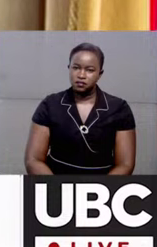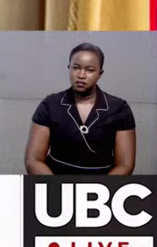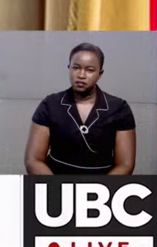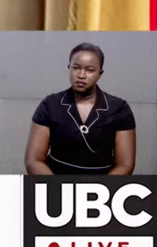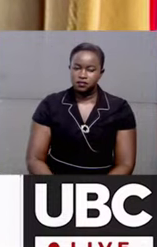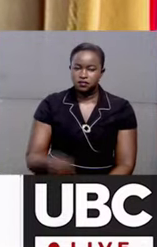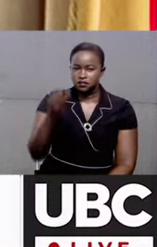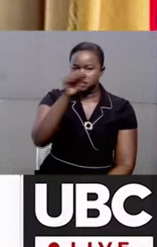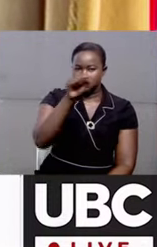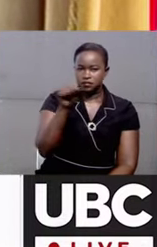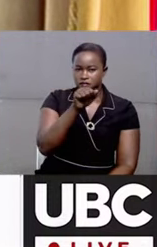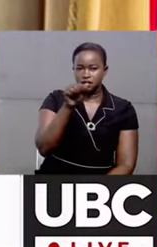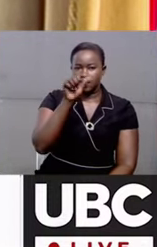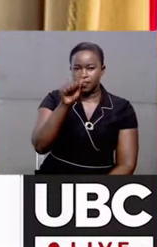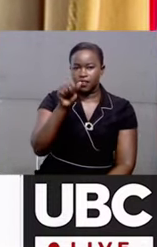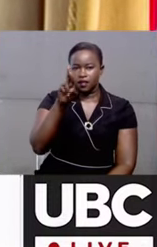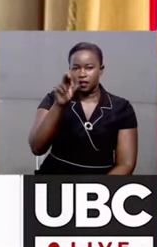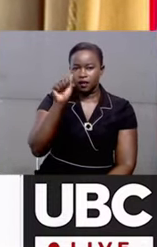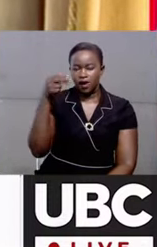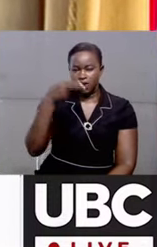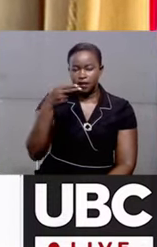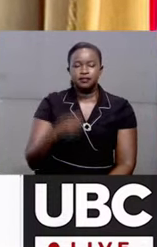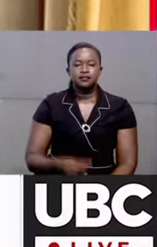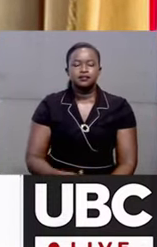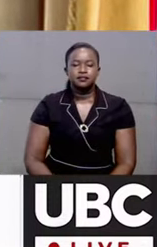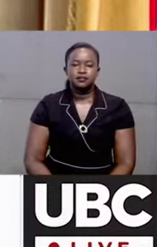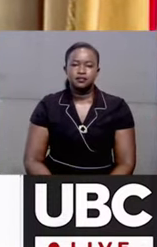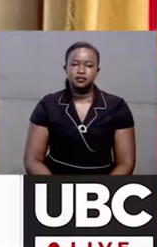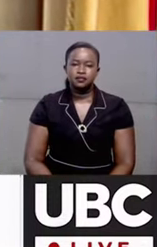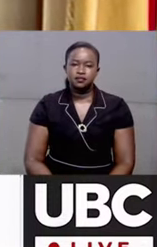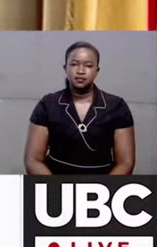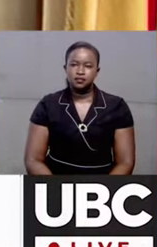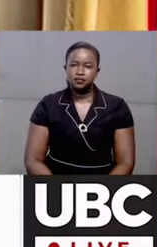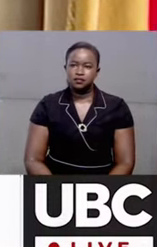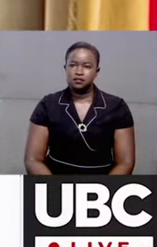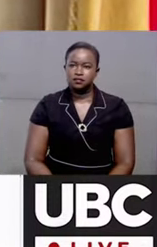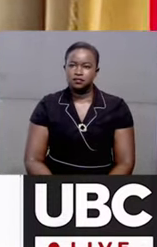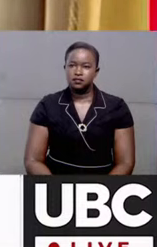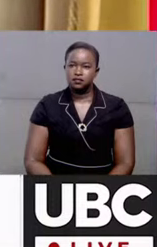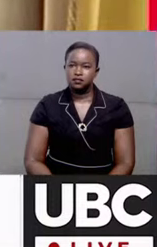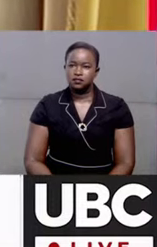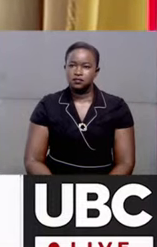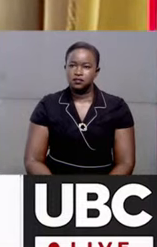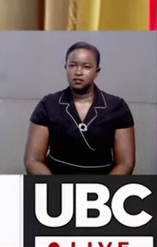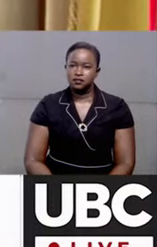Sarah. To have audience. What's wrong with you? I deserve.